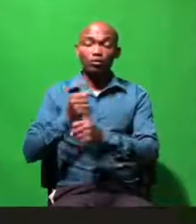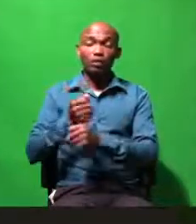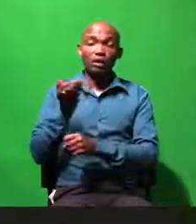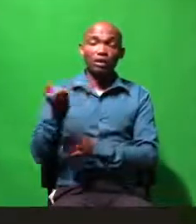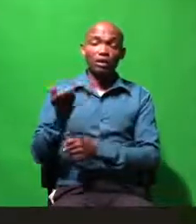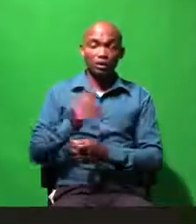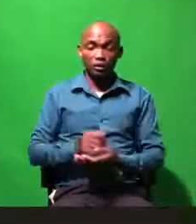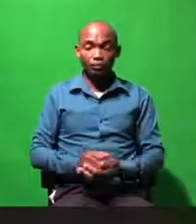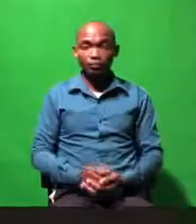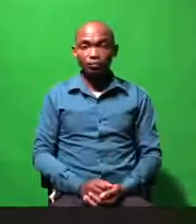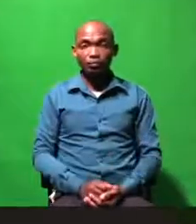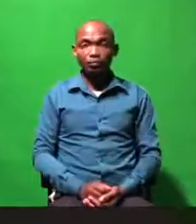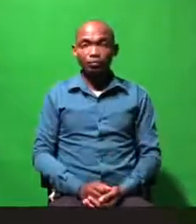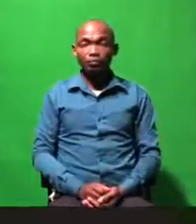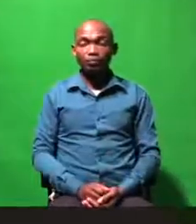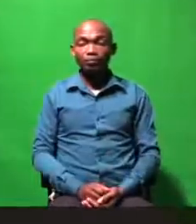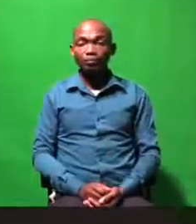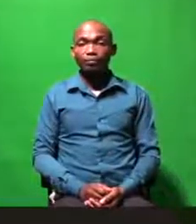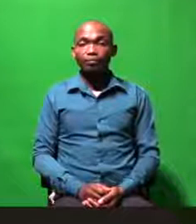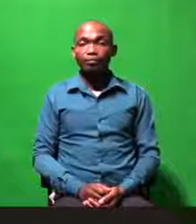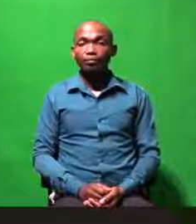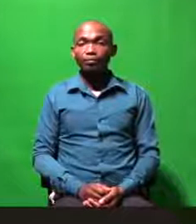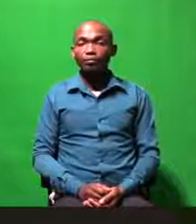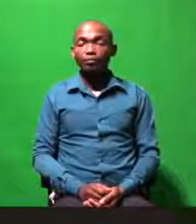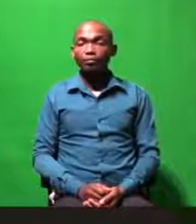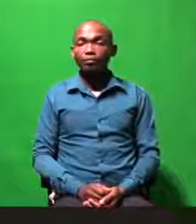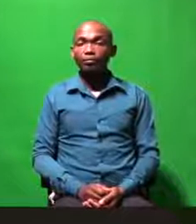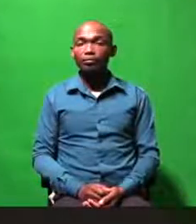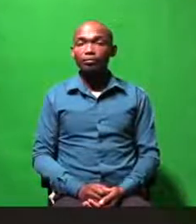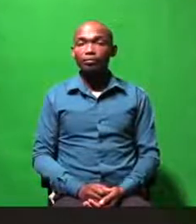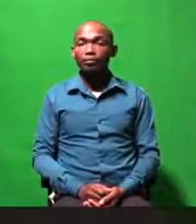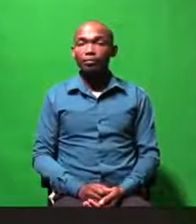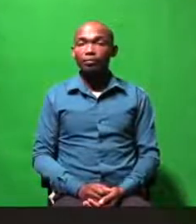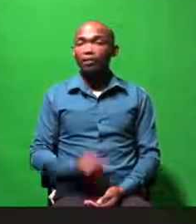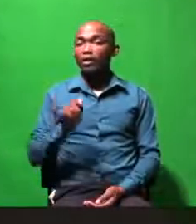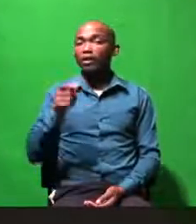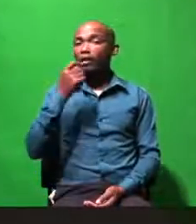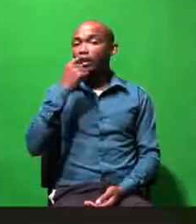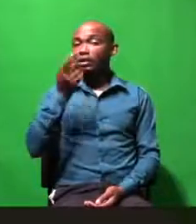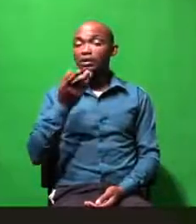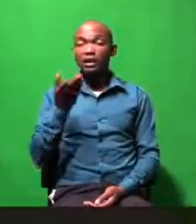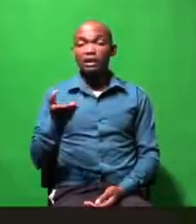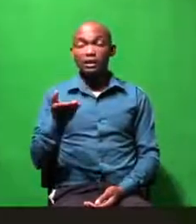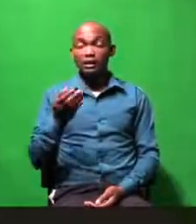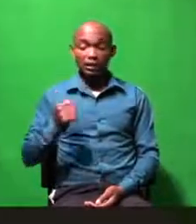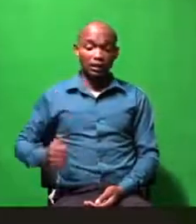actual weights, or can you say in an actual study? Here we can say is a